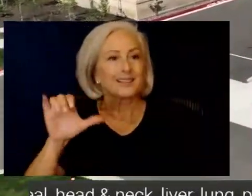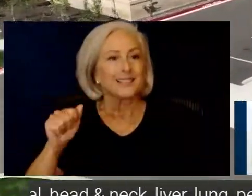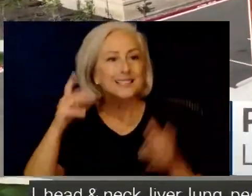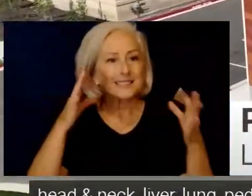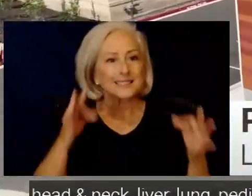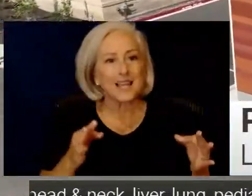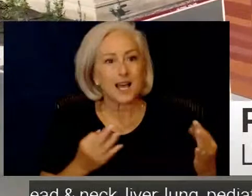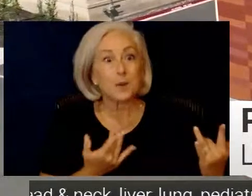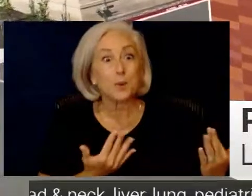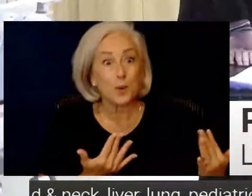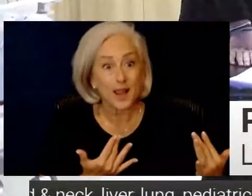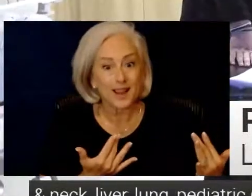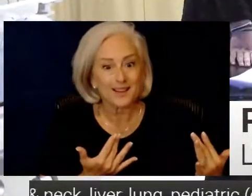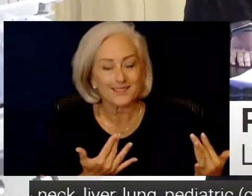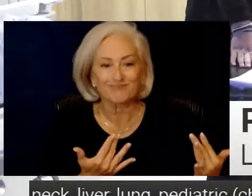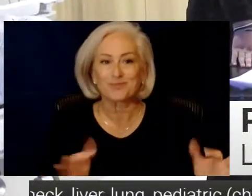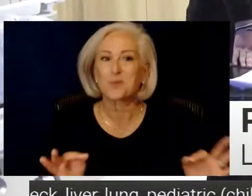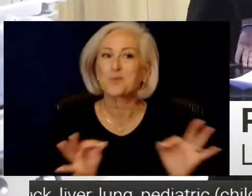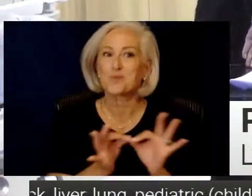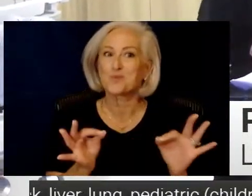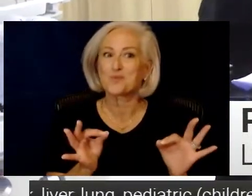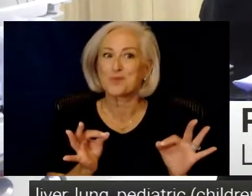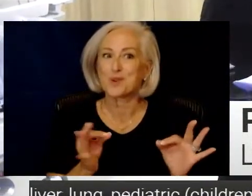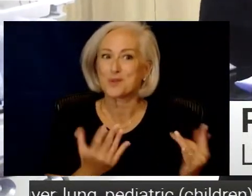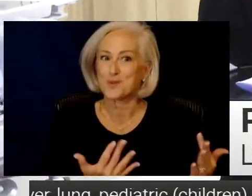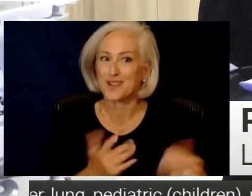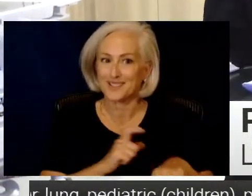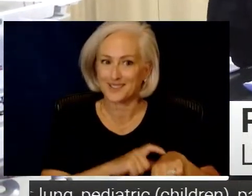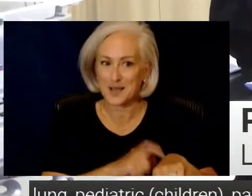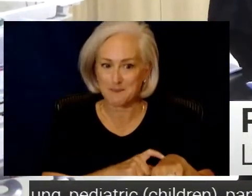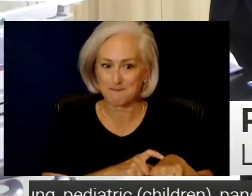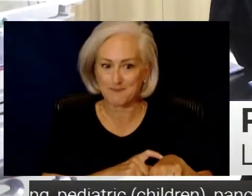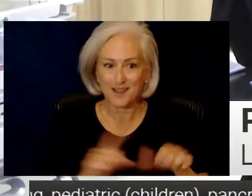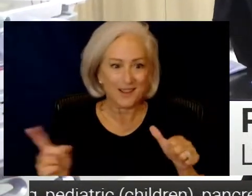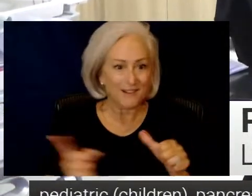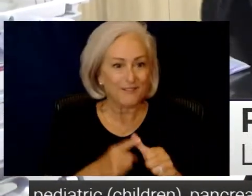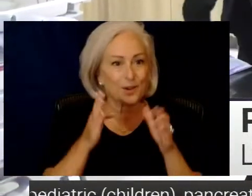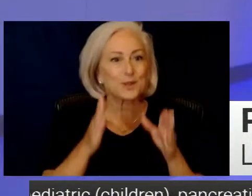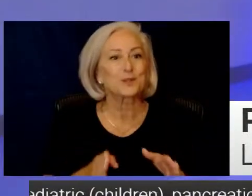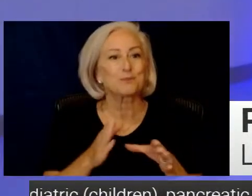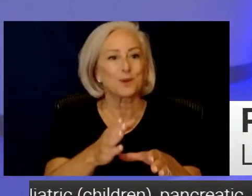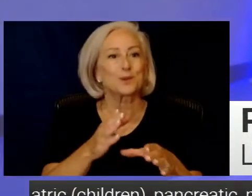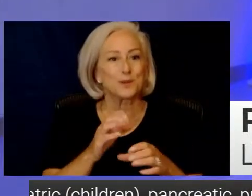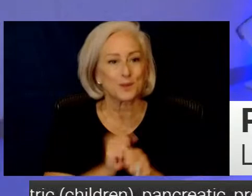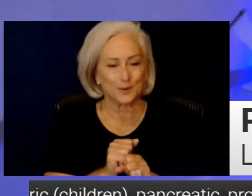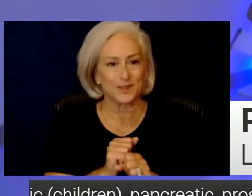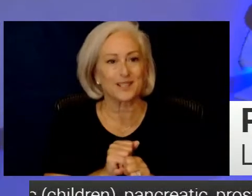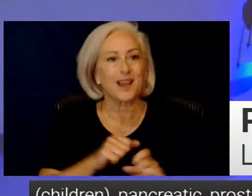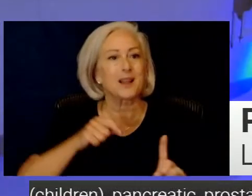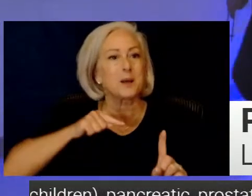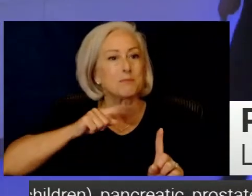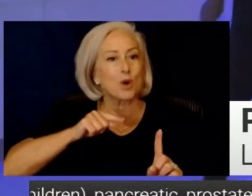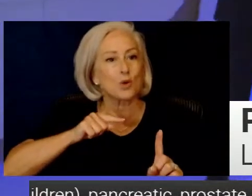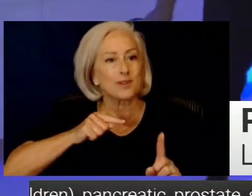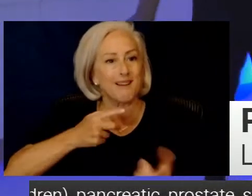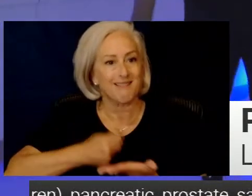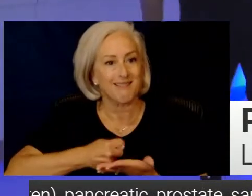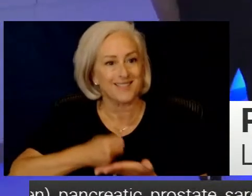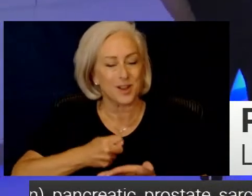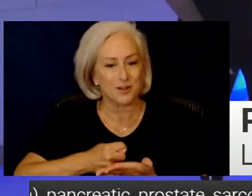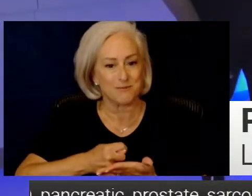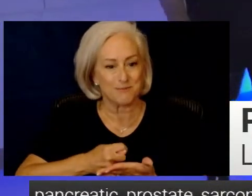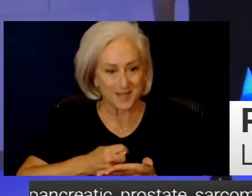first adult patient to receive proton therapy at the University of Kansas Cancer Center. We spoke with her week 1 of